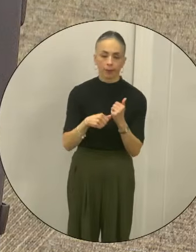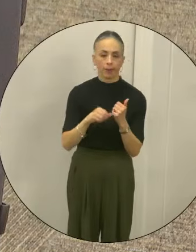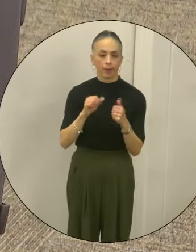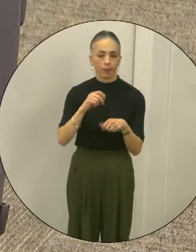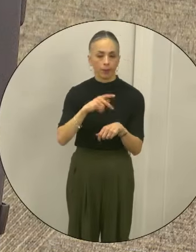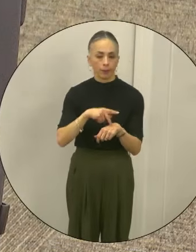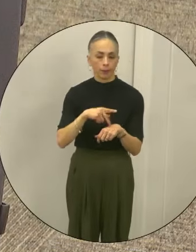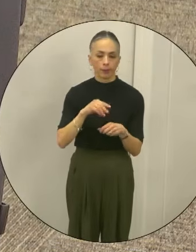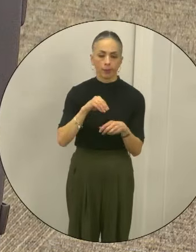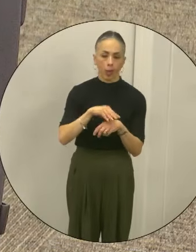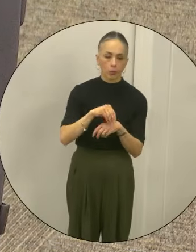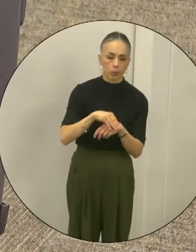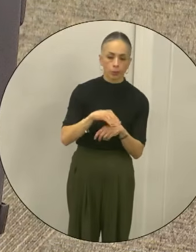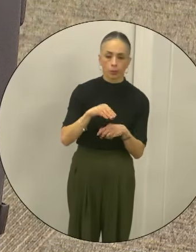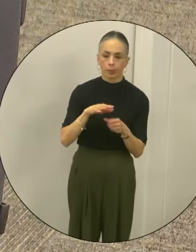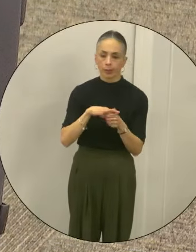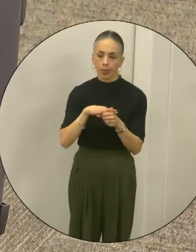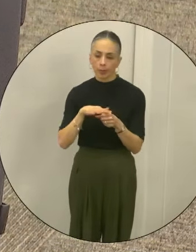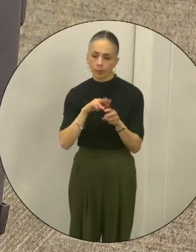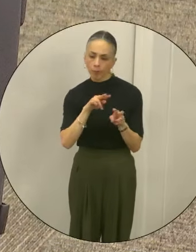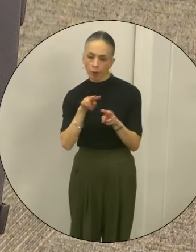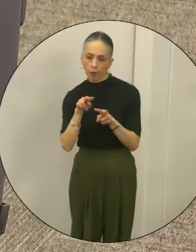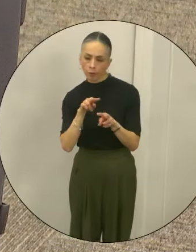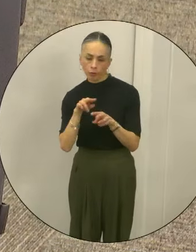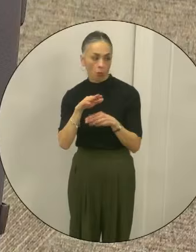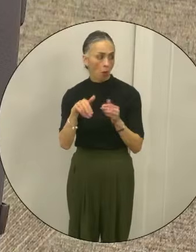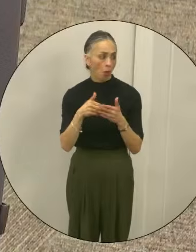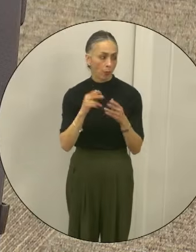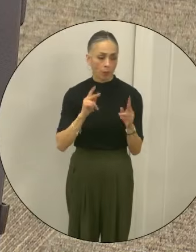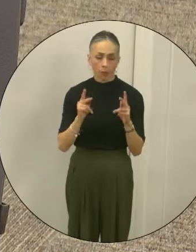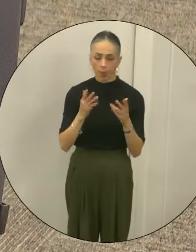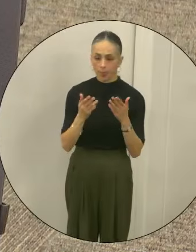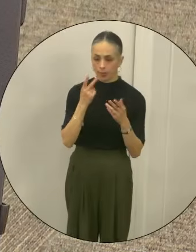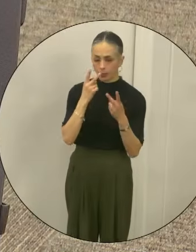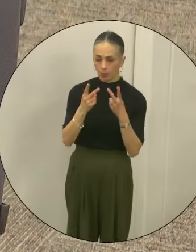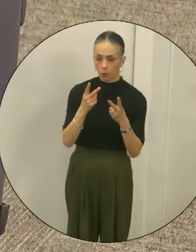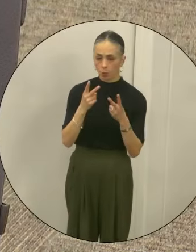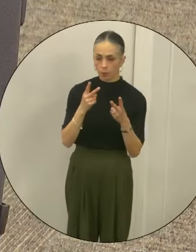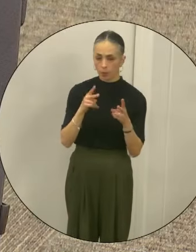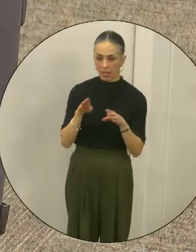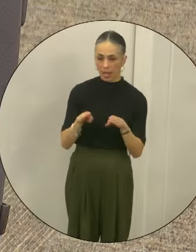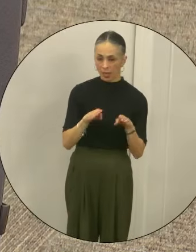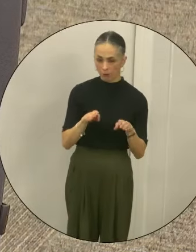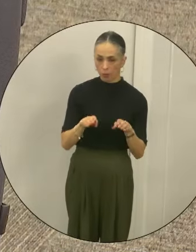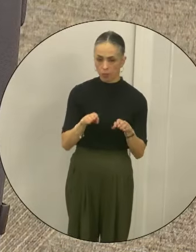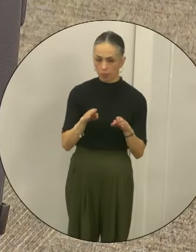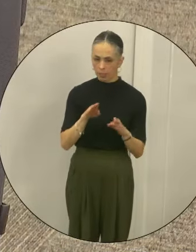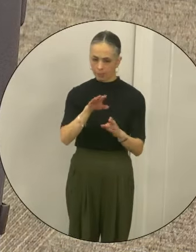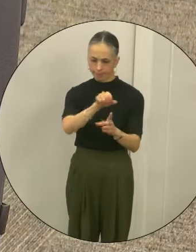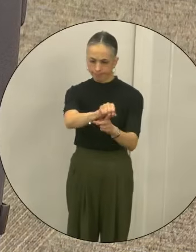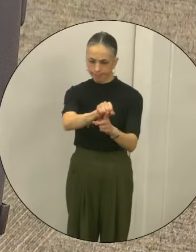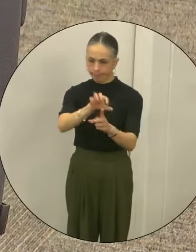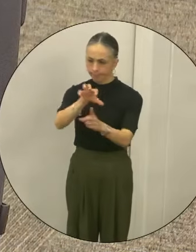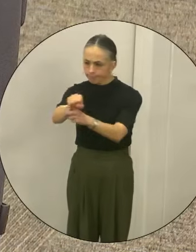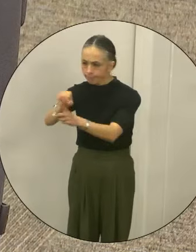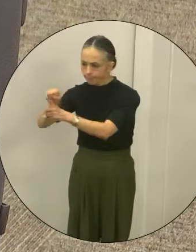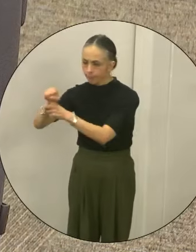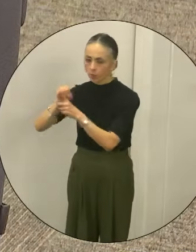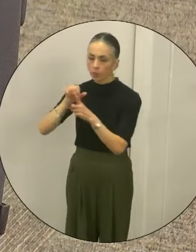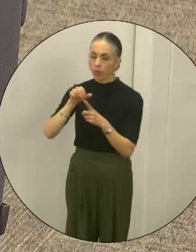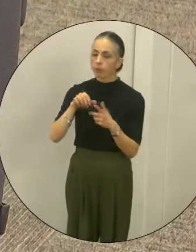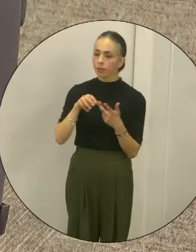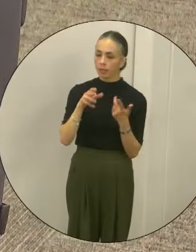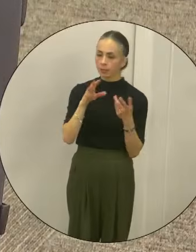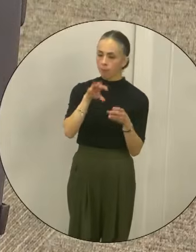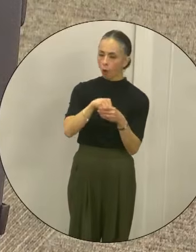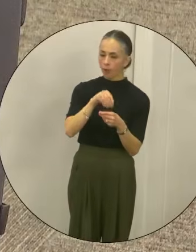counselors, the campus monitors, all those people that might see those behaviors and see those things in the school. So that is part of those look-fors to try, yeah, so